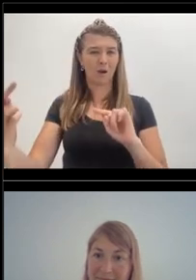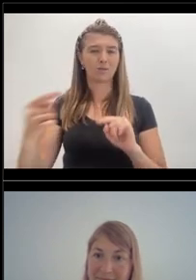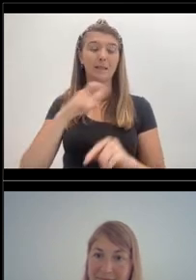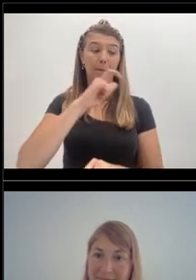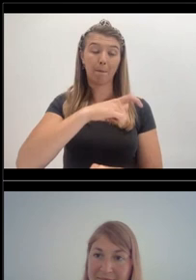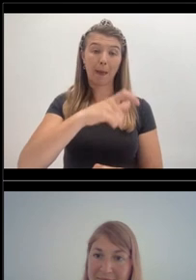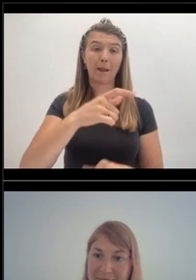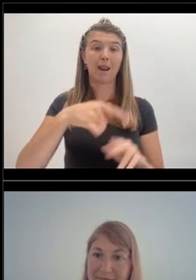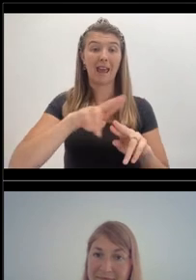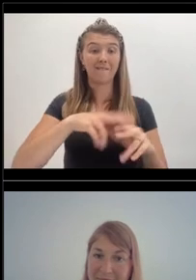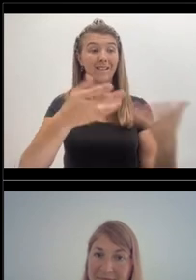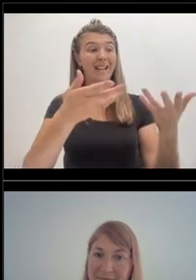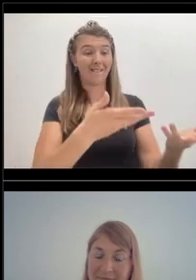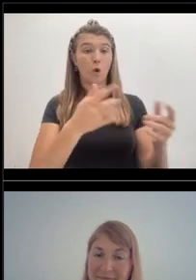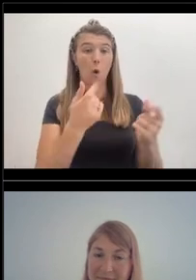opportunity, they will take it.